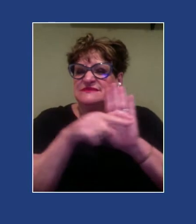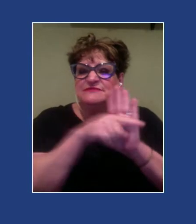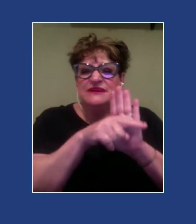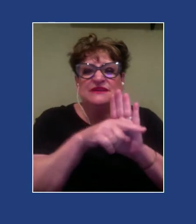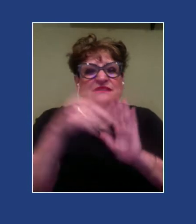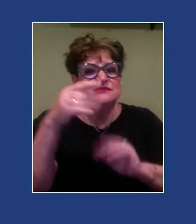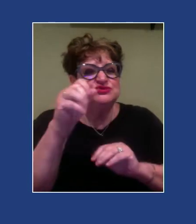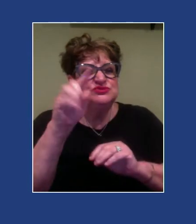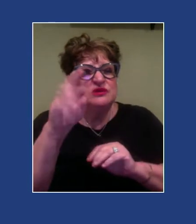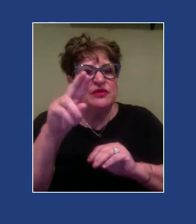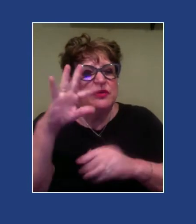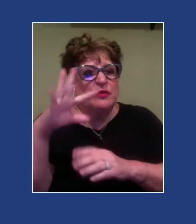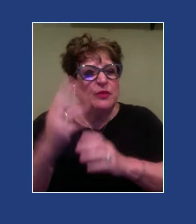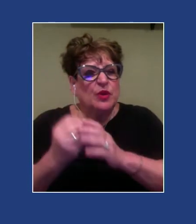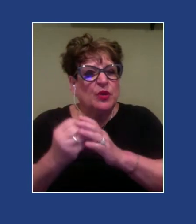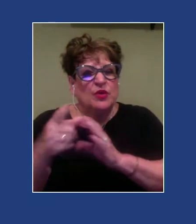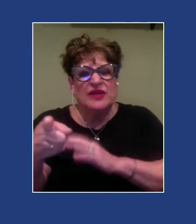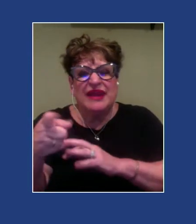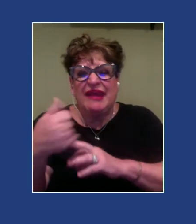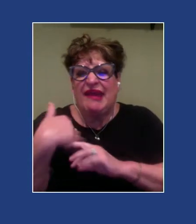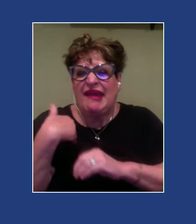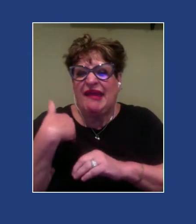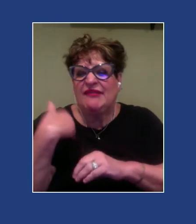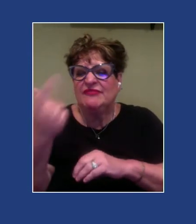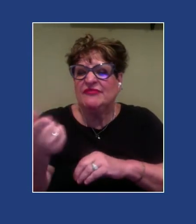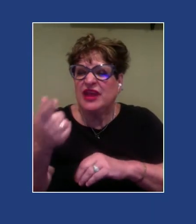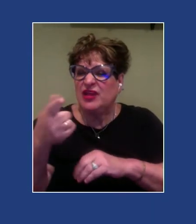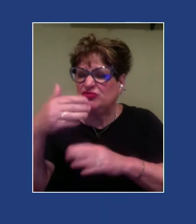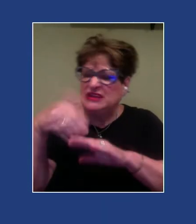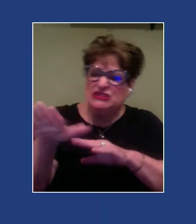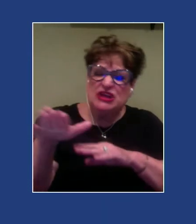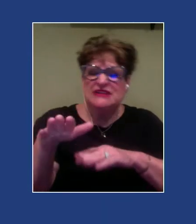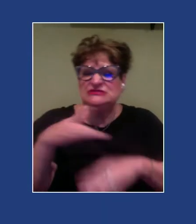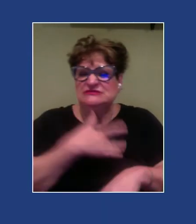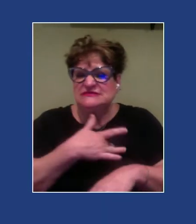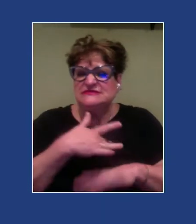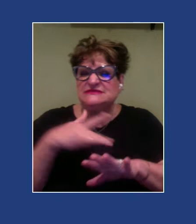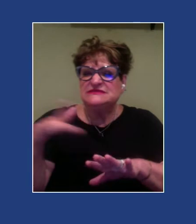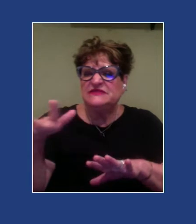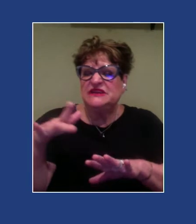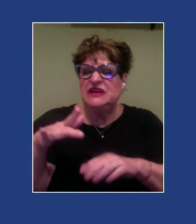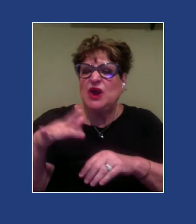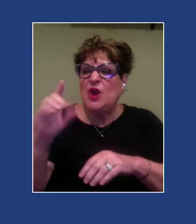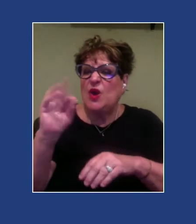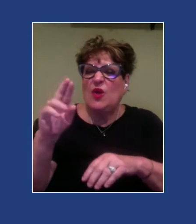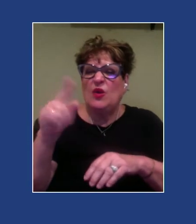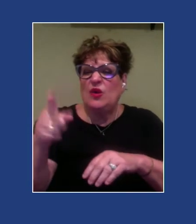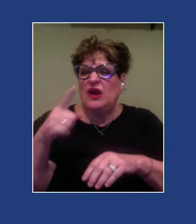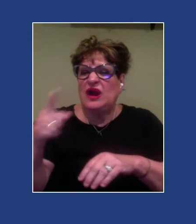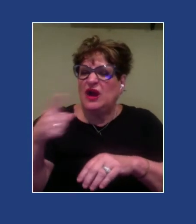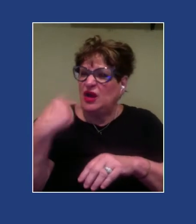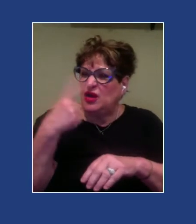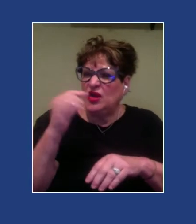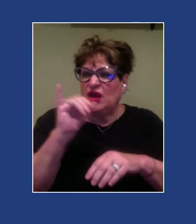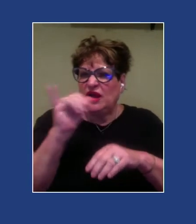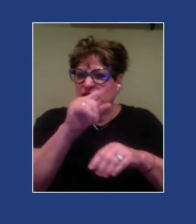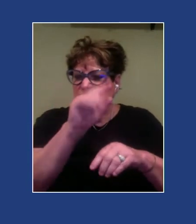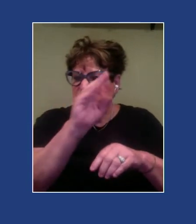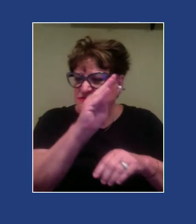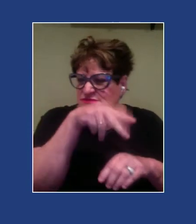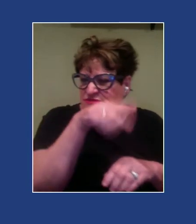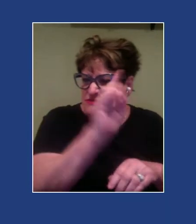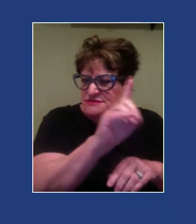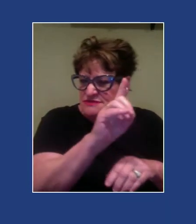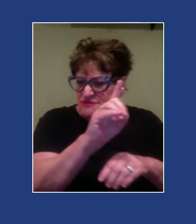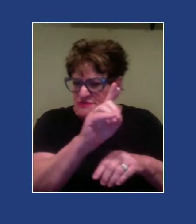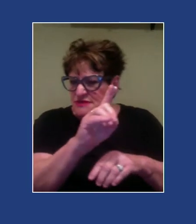identity can produce this sort of rejection sensitivity and symptoms that may resemble or mimic borderline personality disorder,